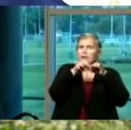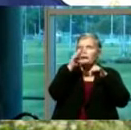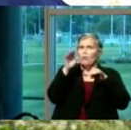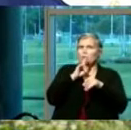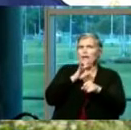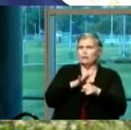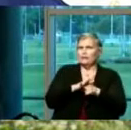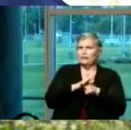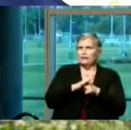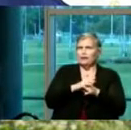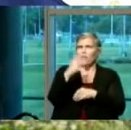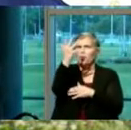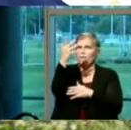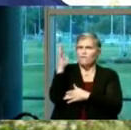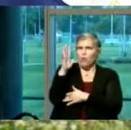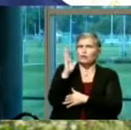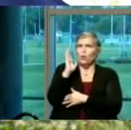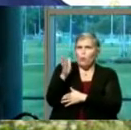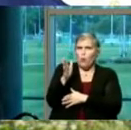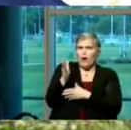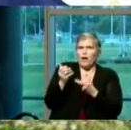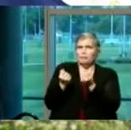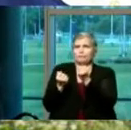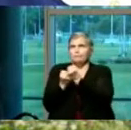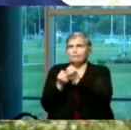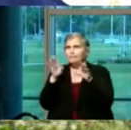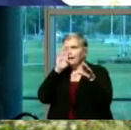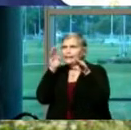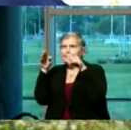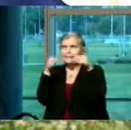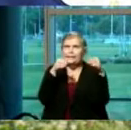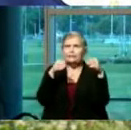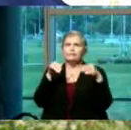guarantee that our forests will get the attention they desperately need.